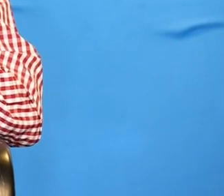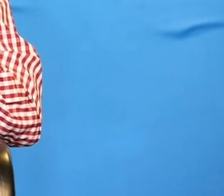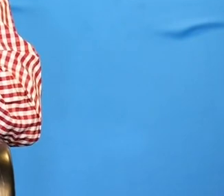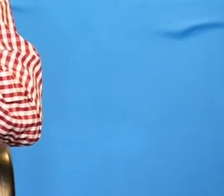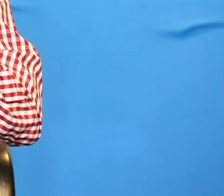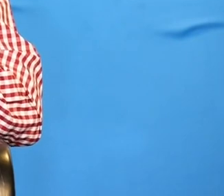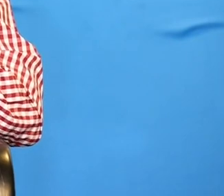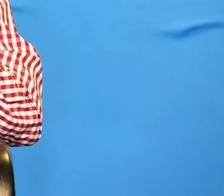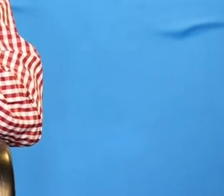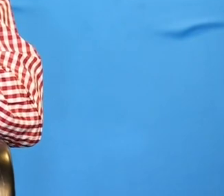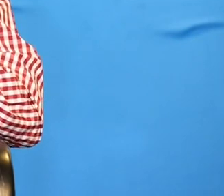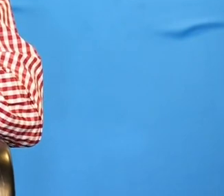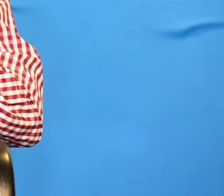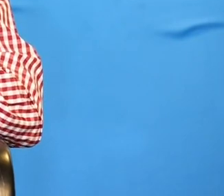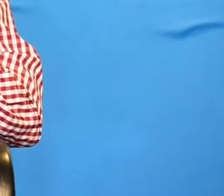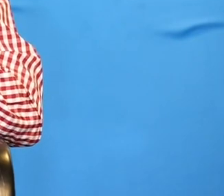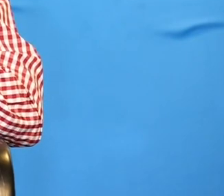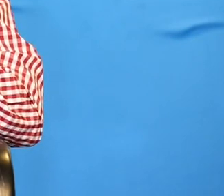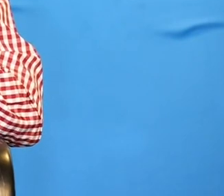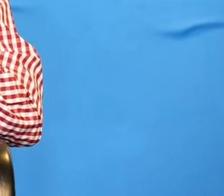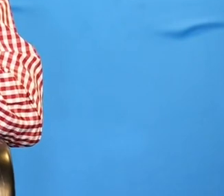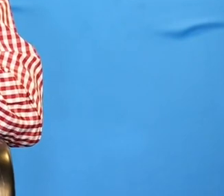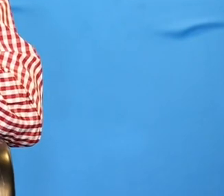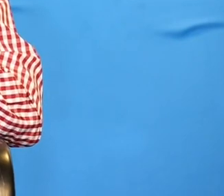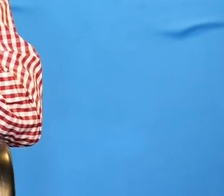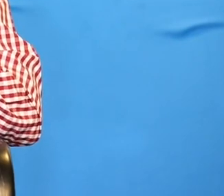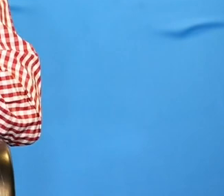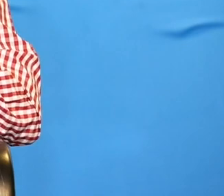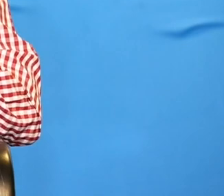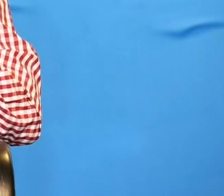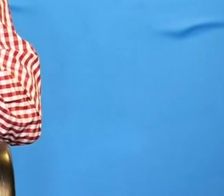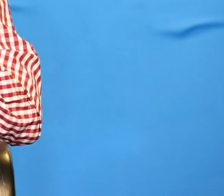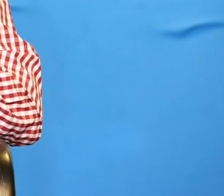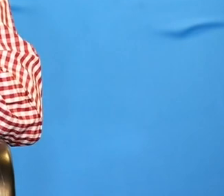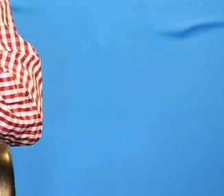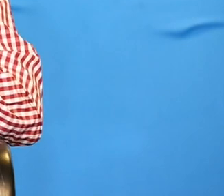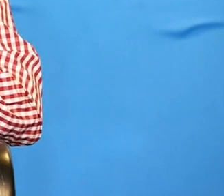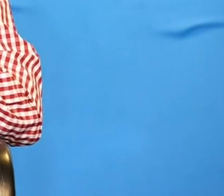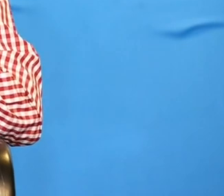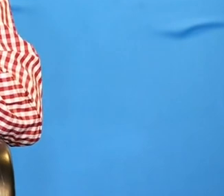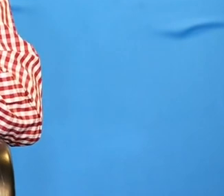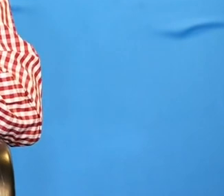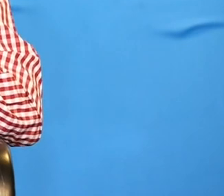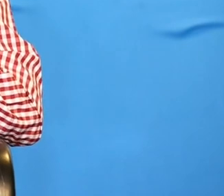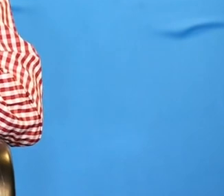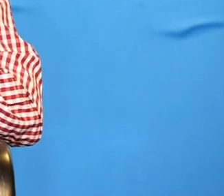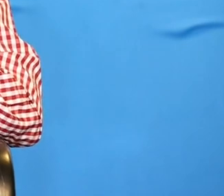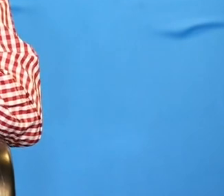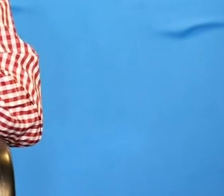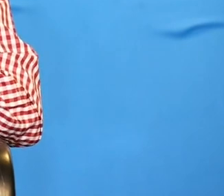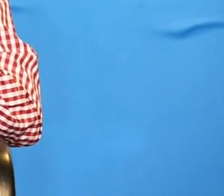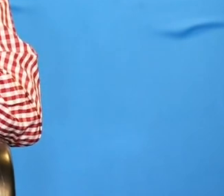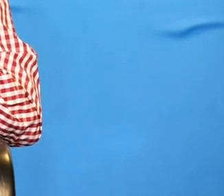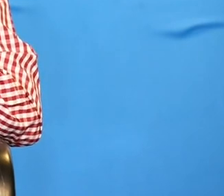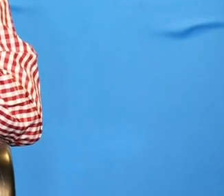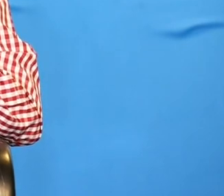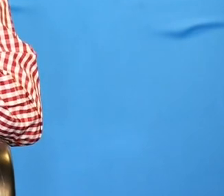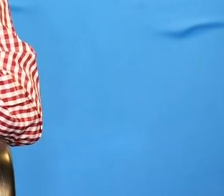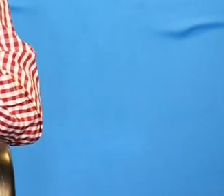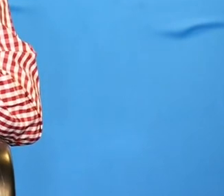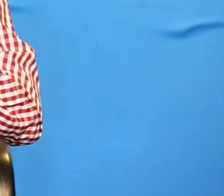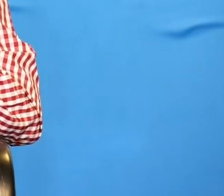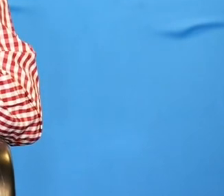also follow you even when some things don't look very clear to us in our lives. Please guide us and help us to make the